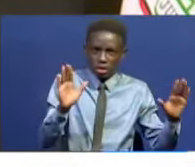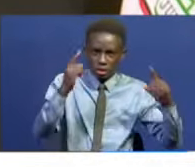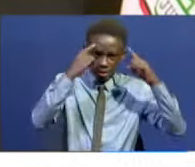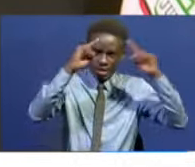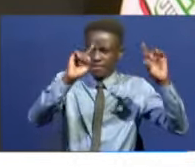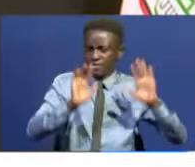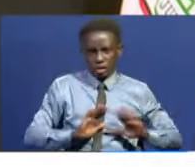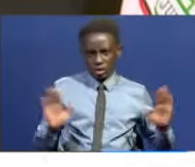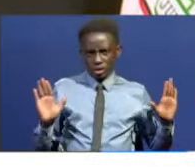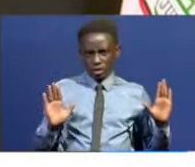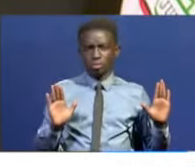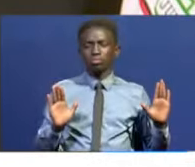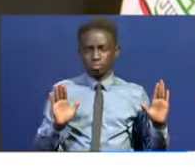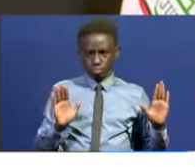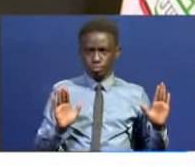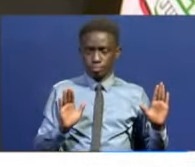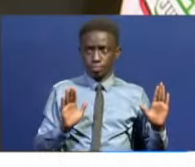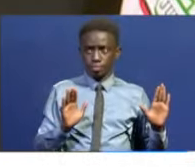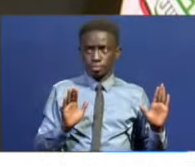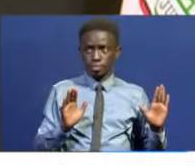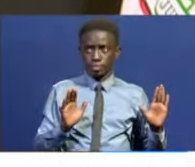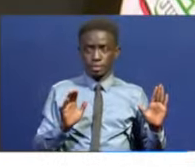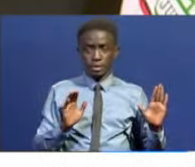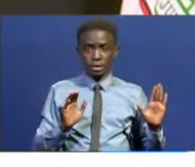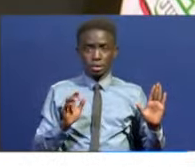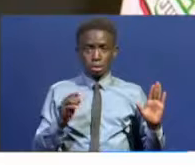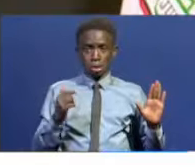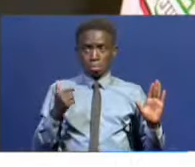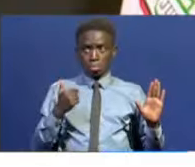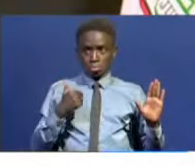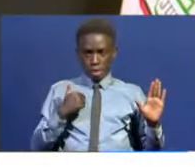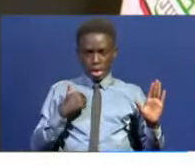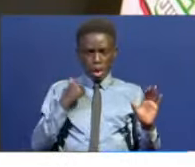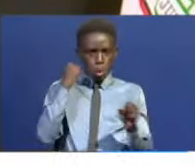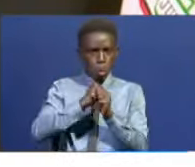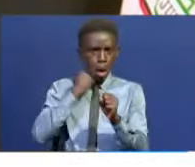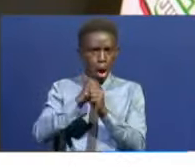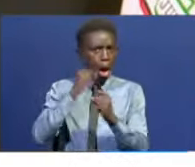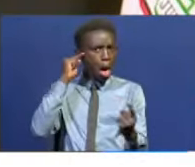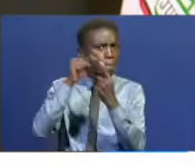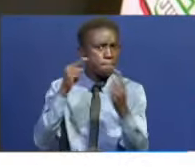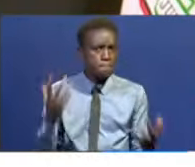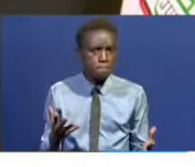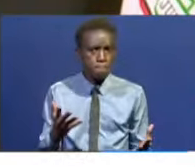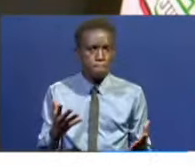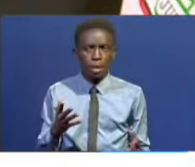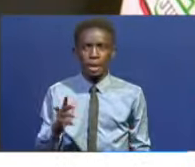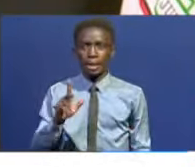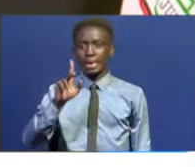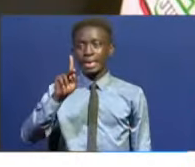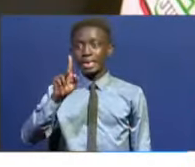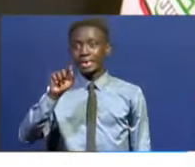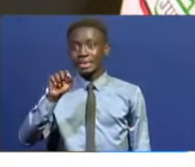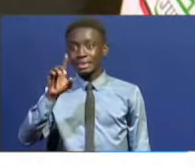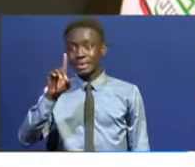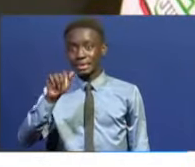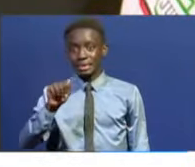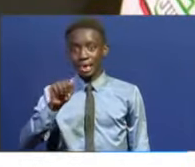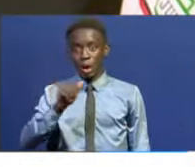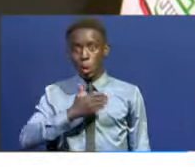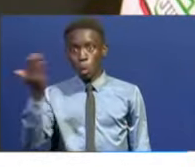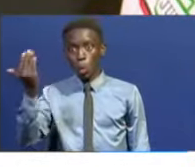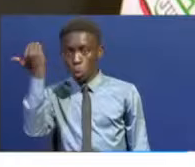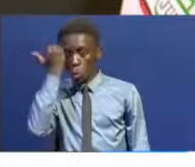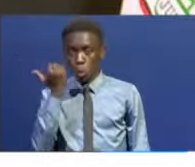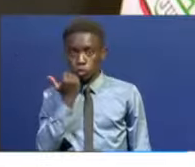which culminated into creating synergy between people who had taken KTDA to court and suspended